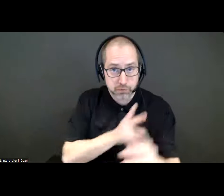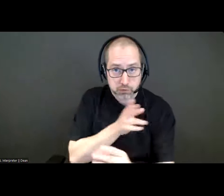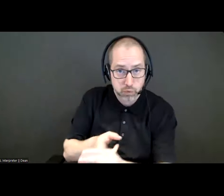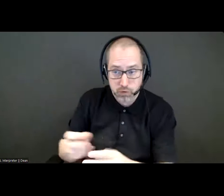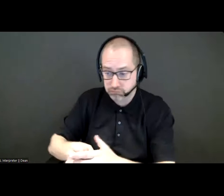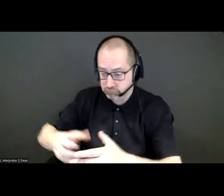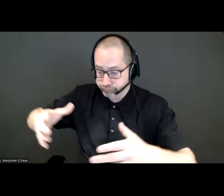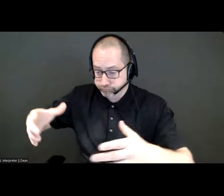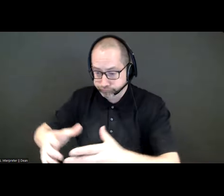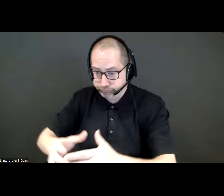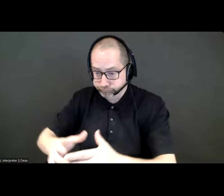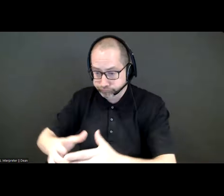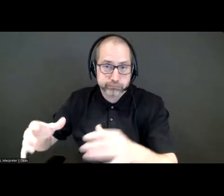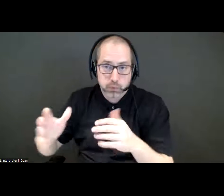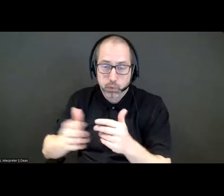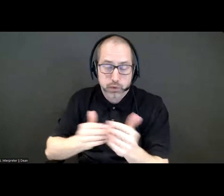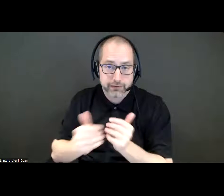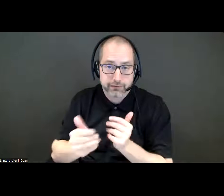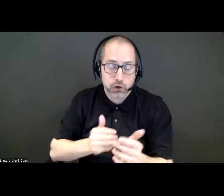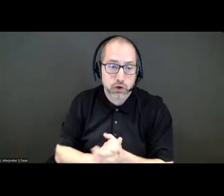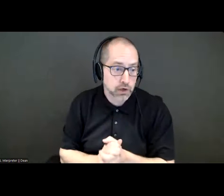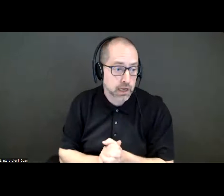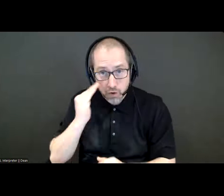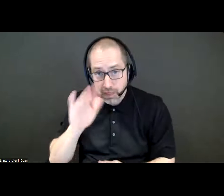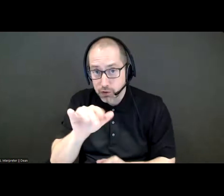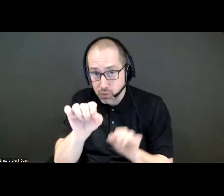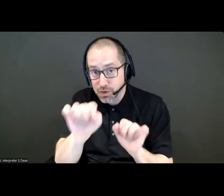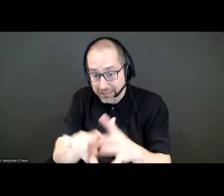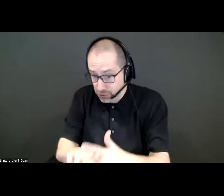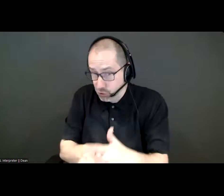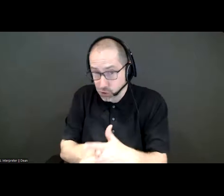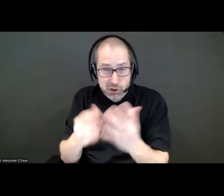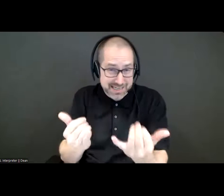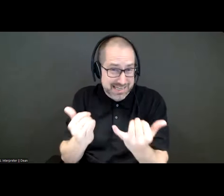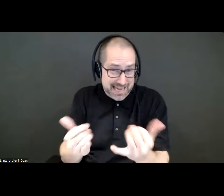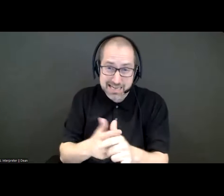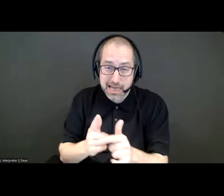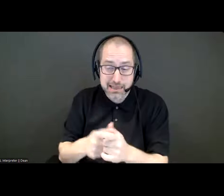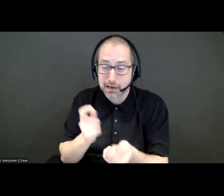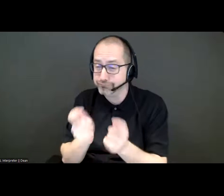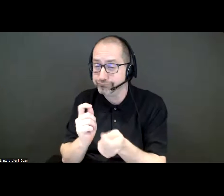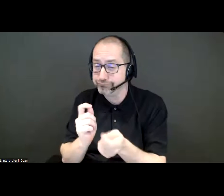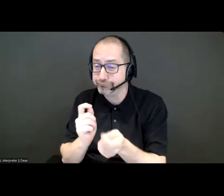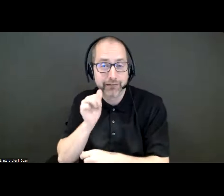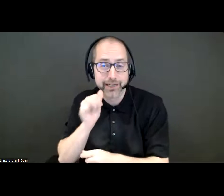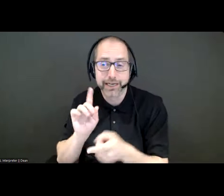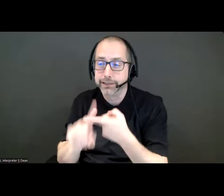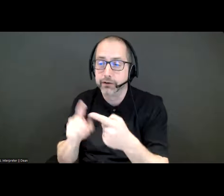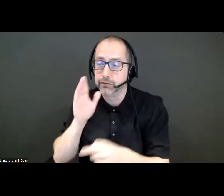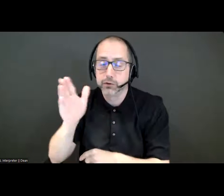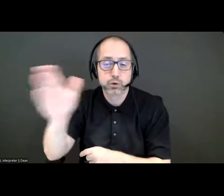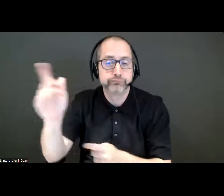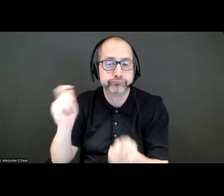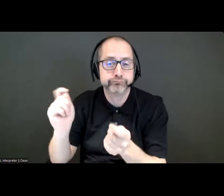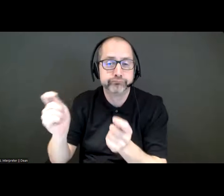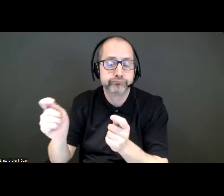just know that you can begin today and then modify it every day into the future, so that